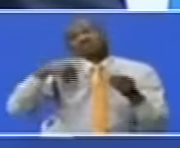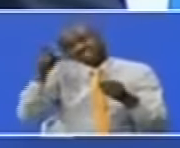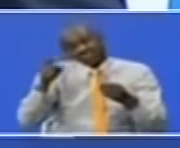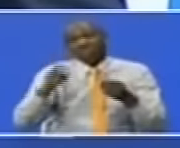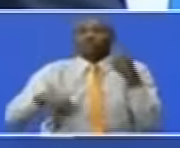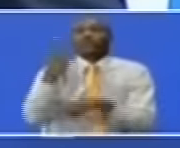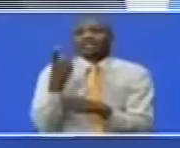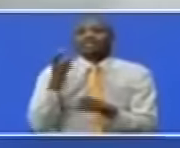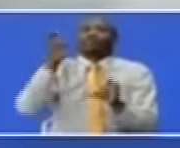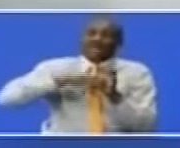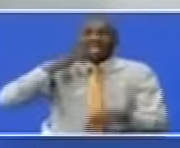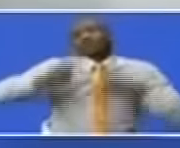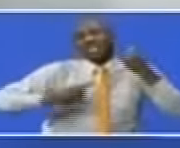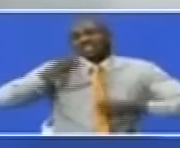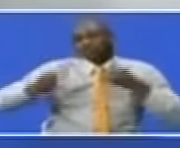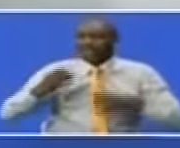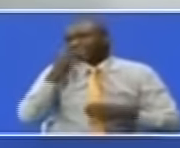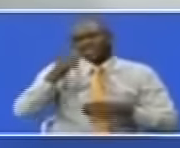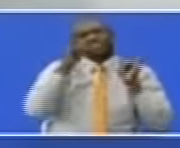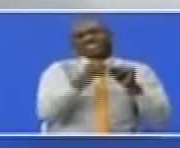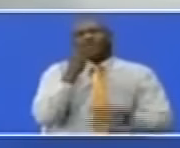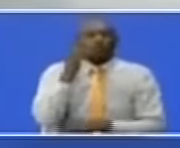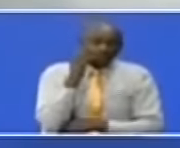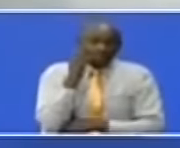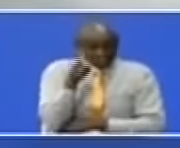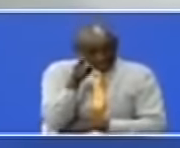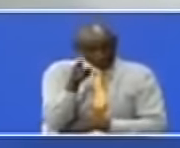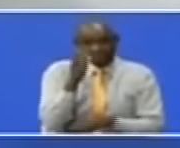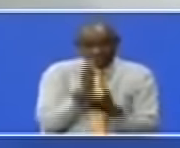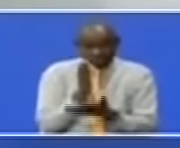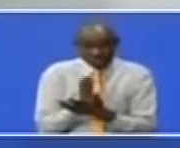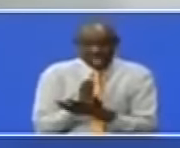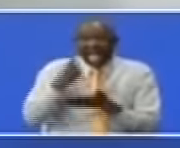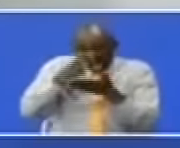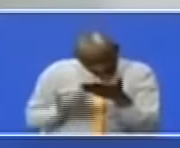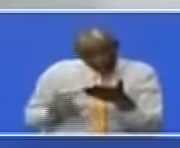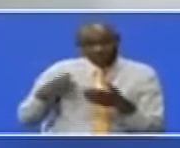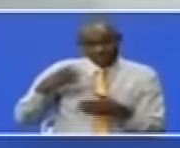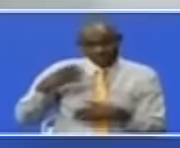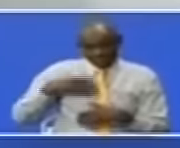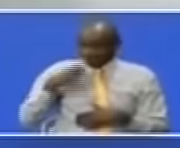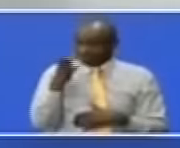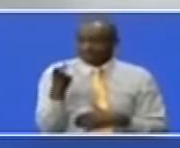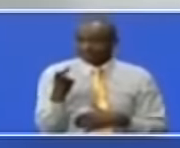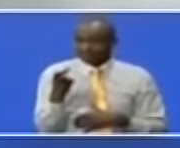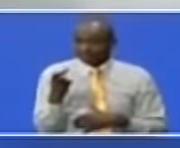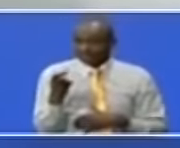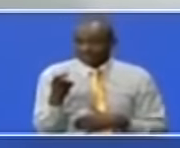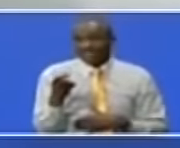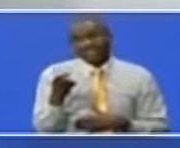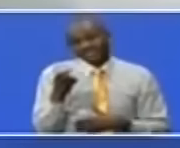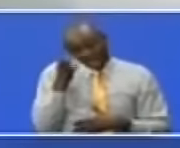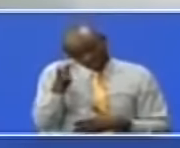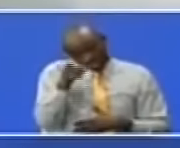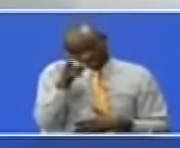party to enjoy themselves? We might as well stay home. Mm-hmm. Now, obviously, you've got about half of the electorate, or maybe a bit, who've come out. So